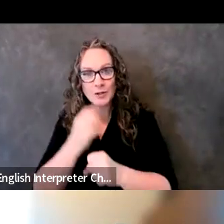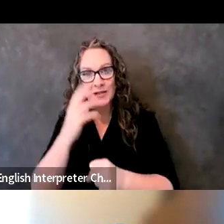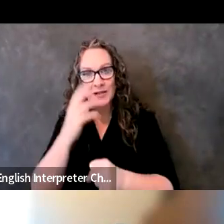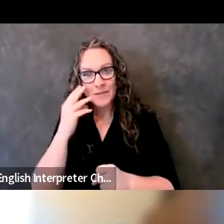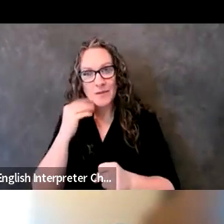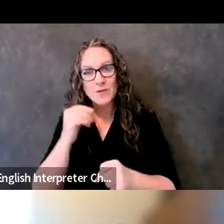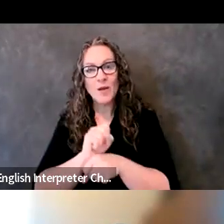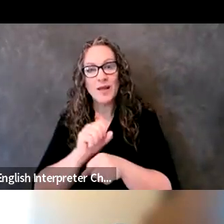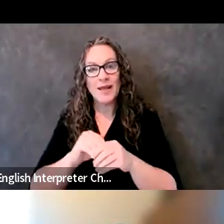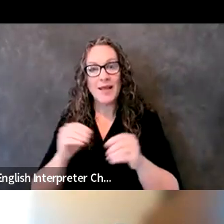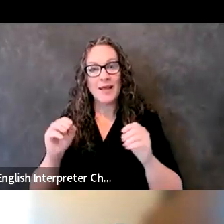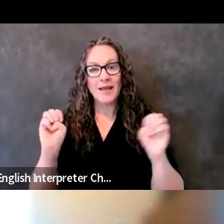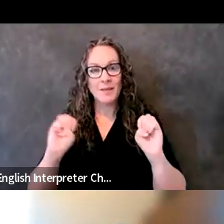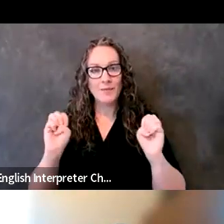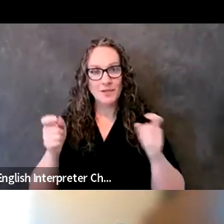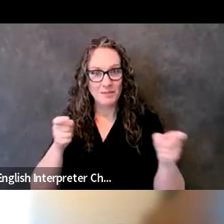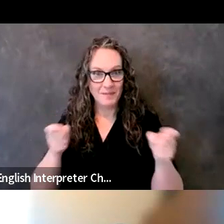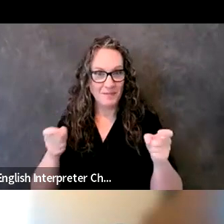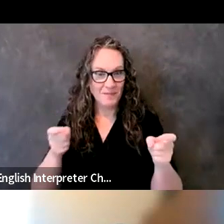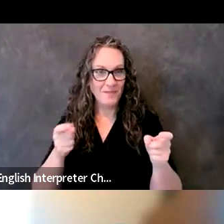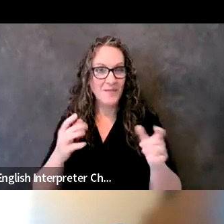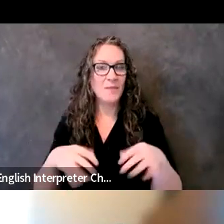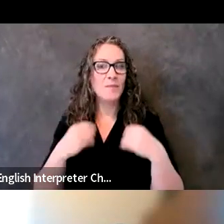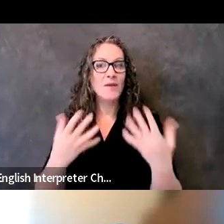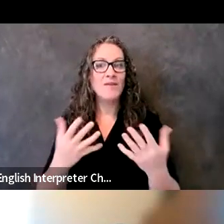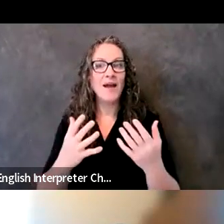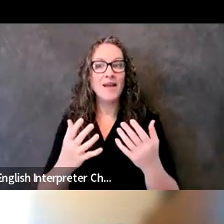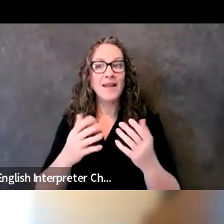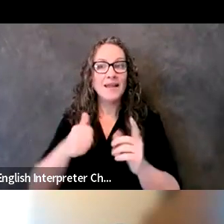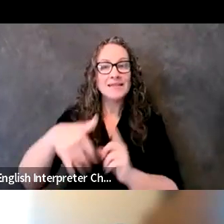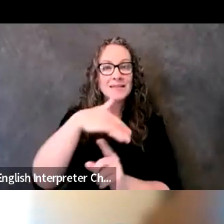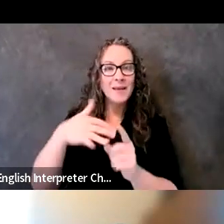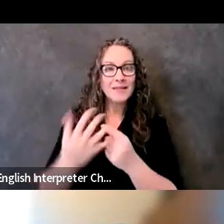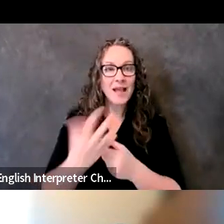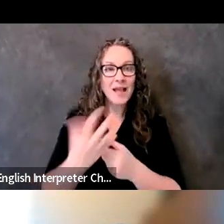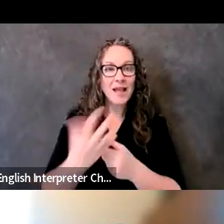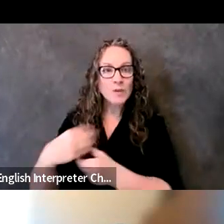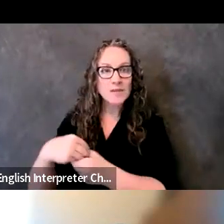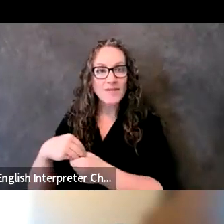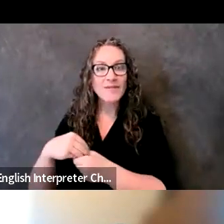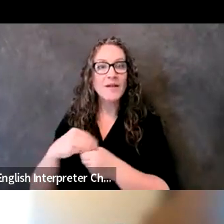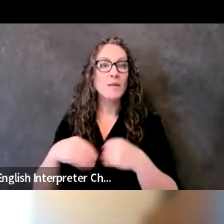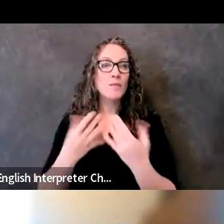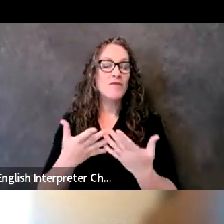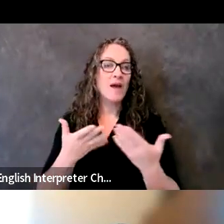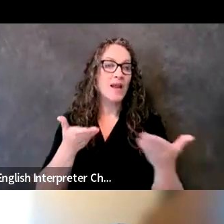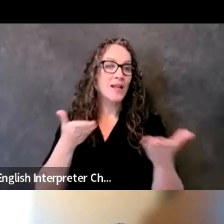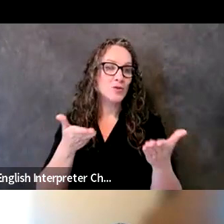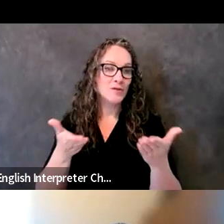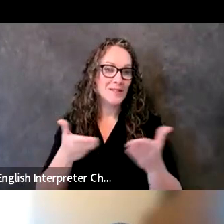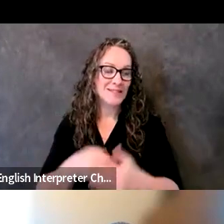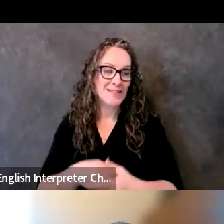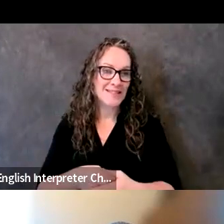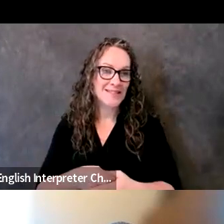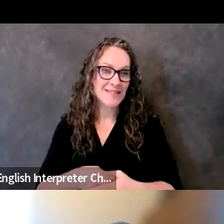emergency management and providing inclusive spaces and accessible programs and services, as well as